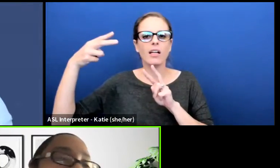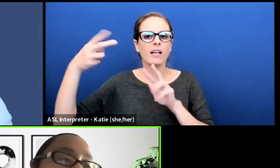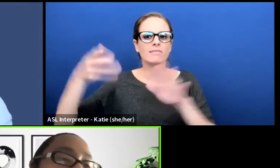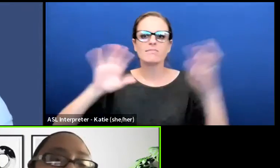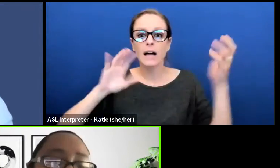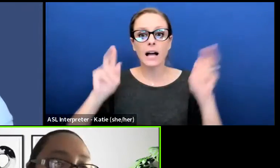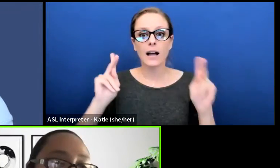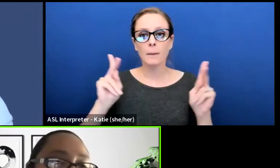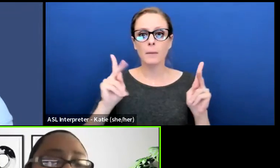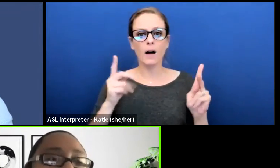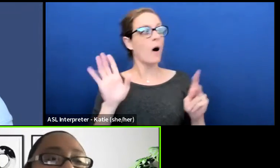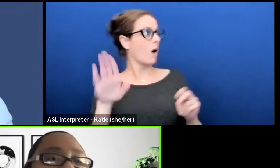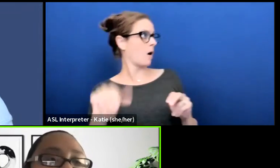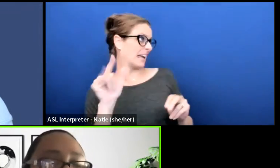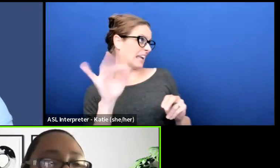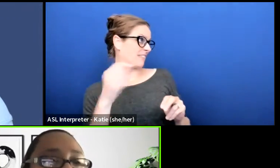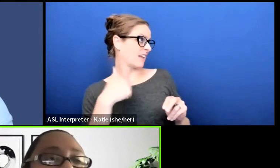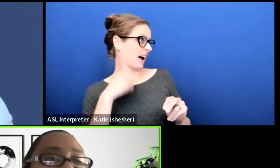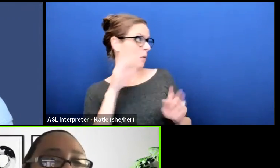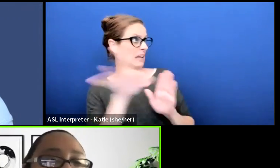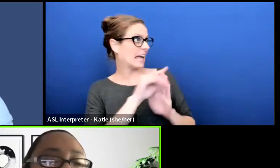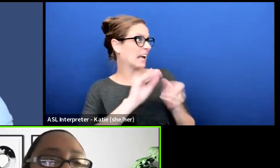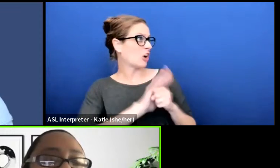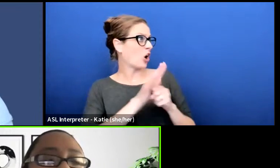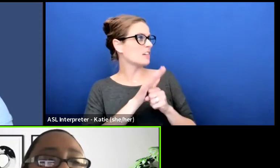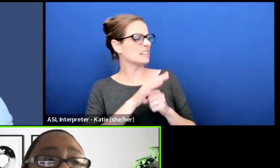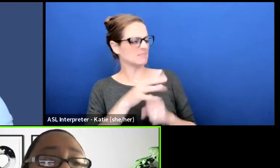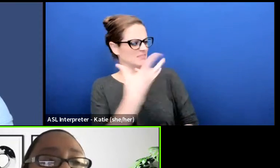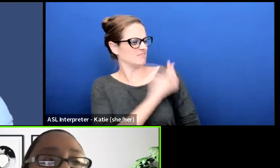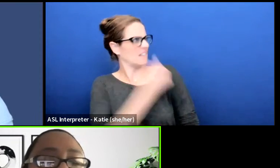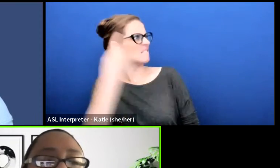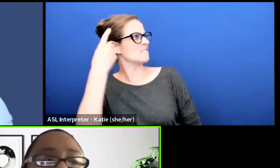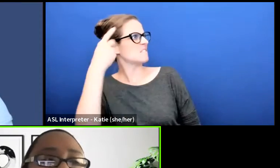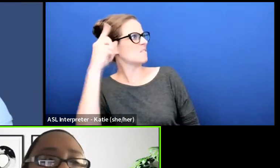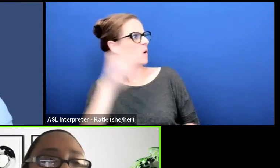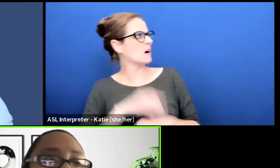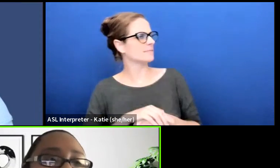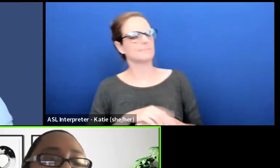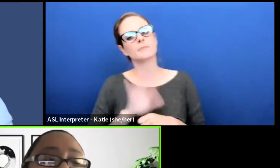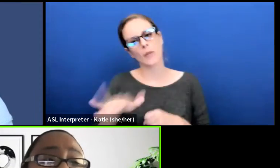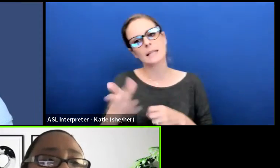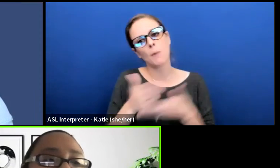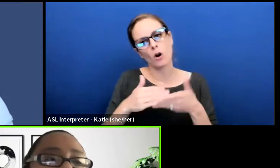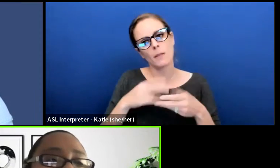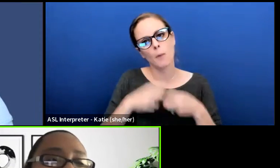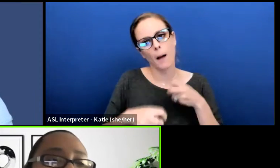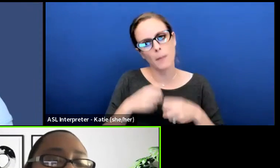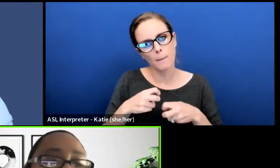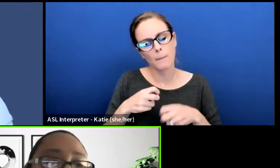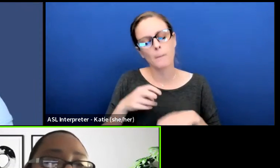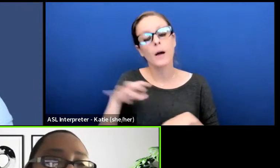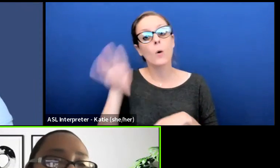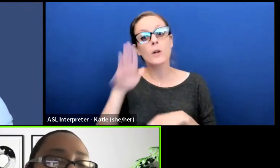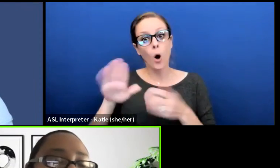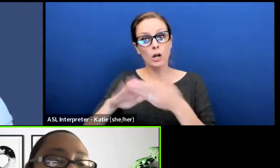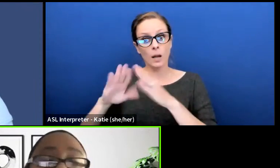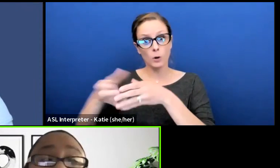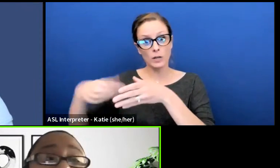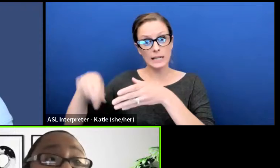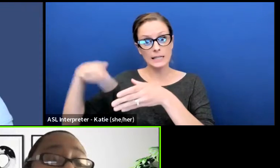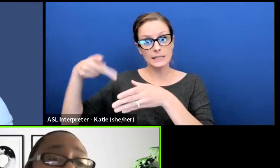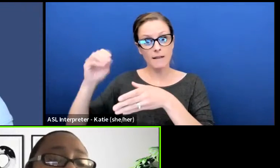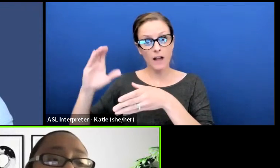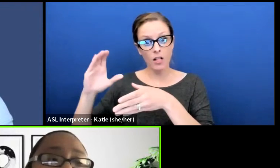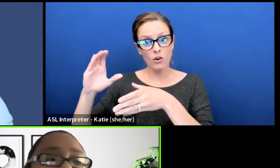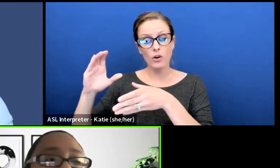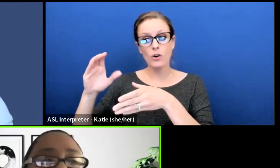and say, okay, well, if I'm going to get it, then I don't need to protect myself. So I think that's part of the problem. And also knowing that communities of color, may be